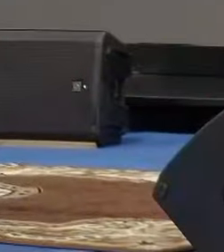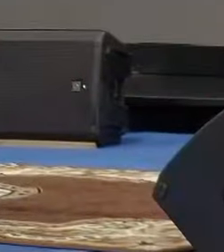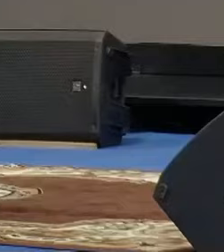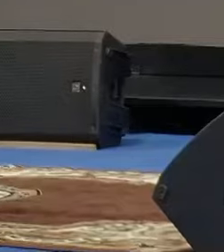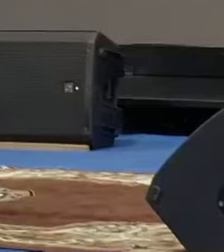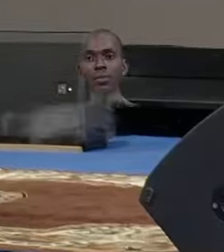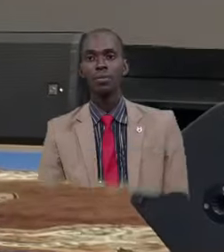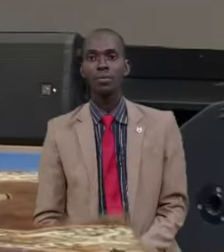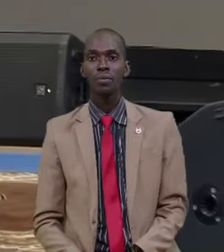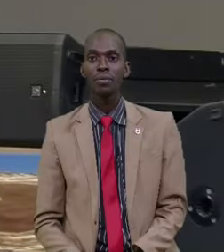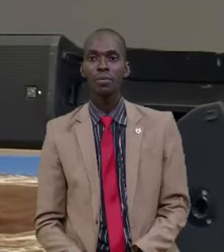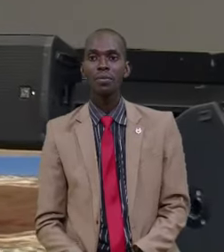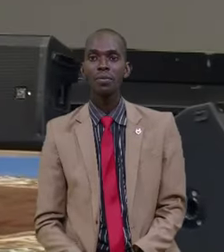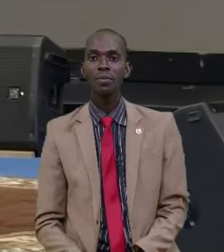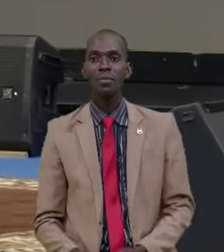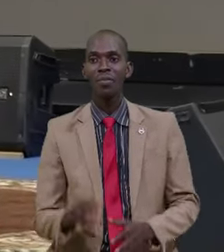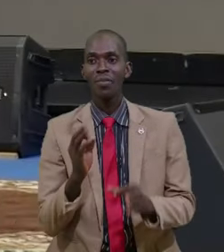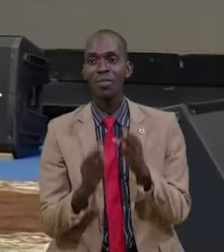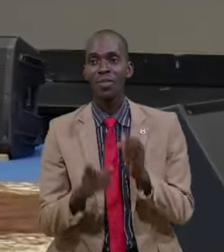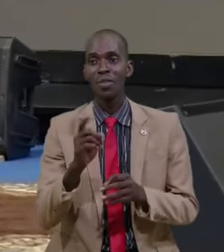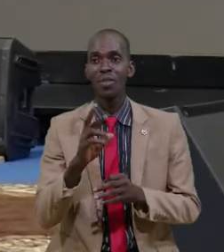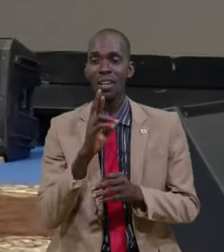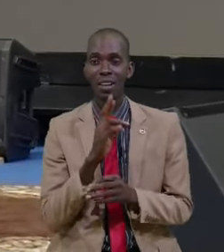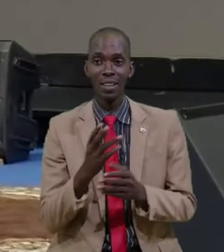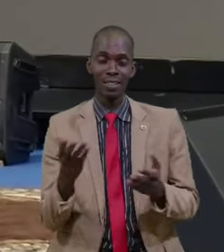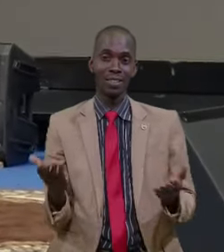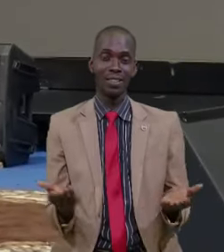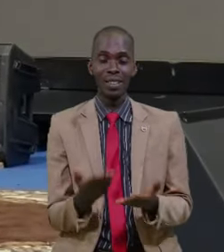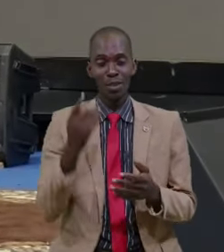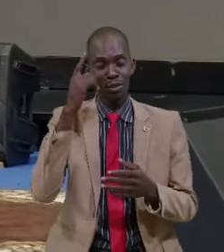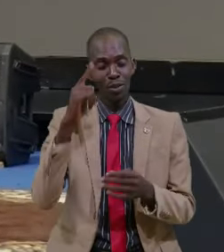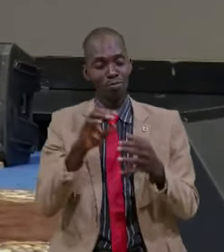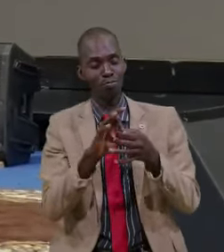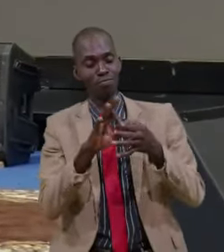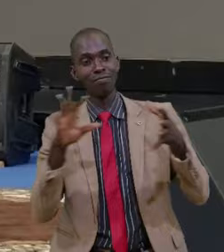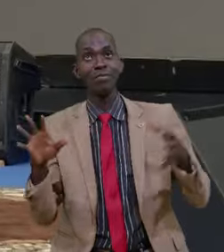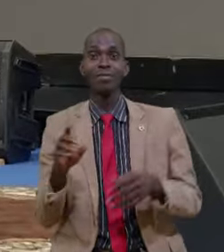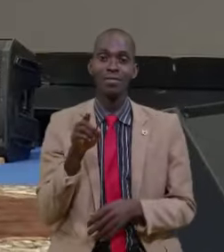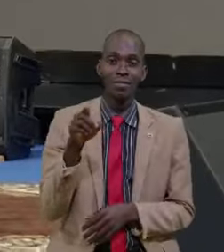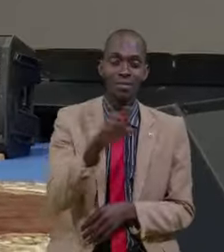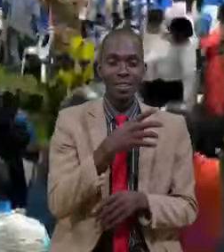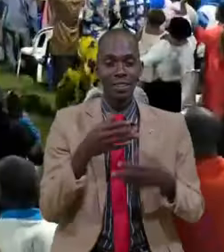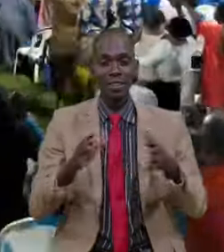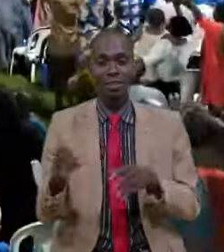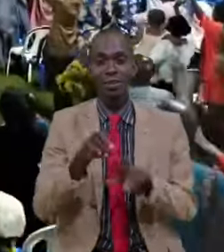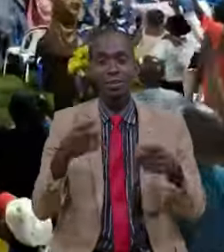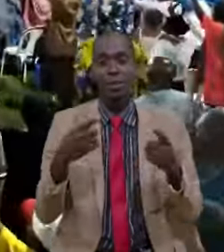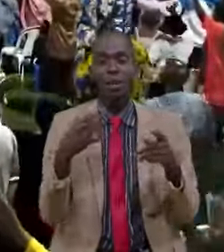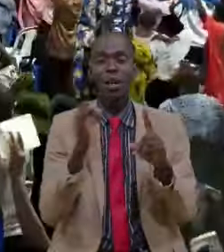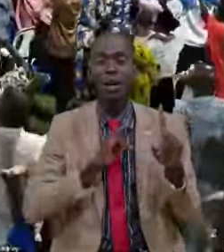If you are here for loose him and let him go, I said praise the